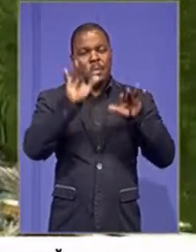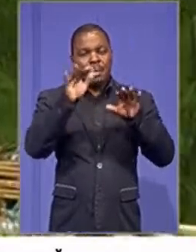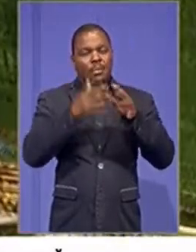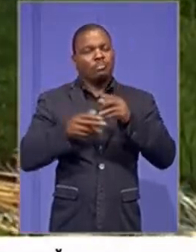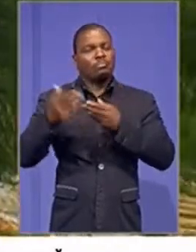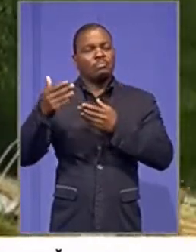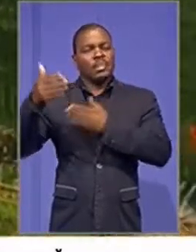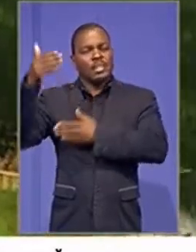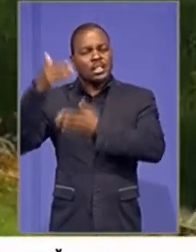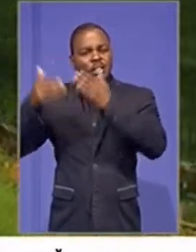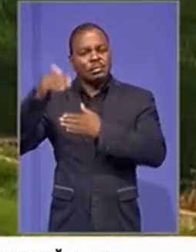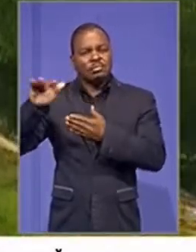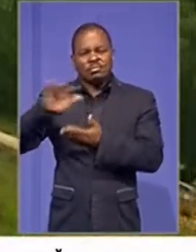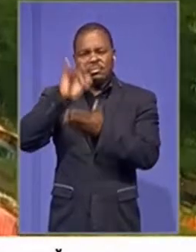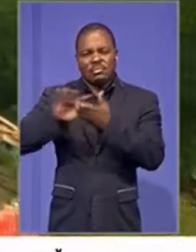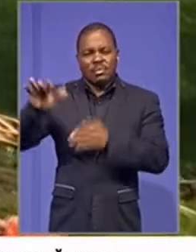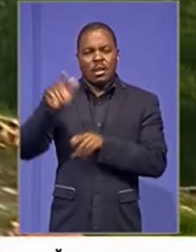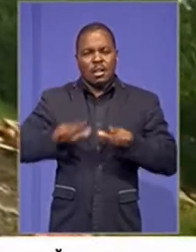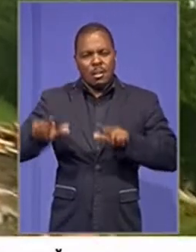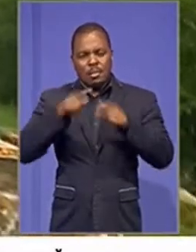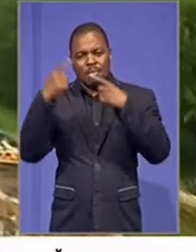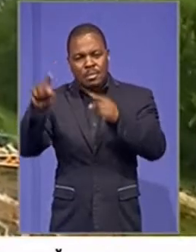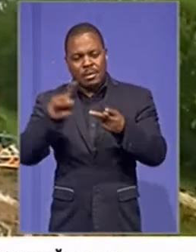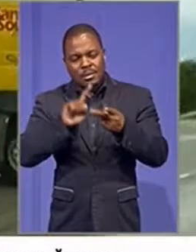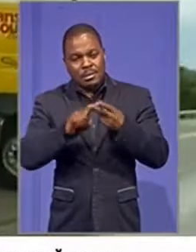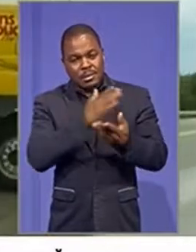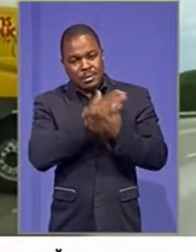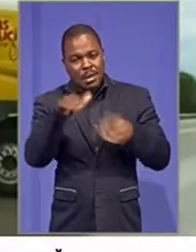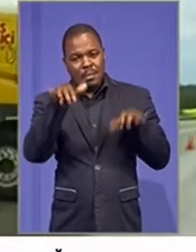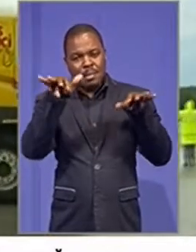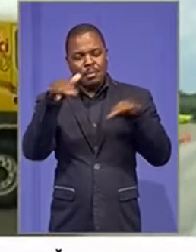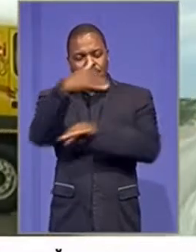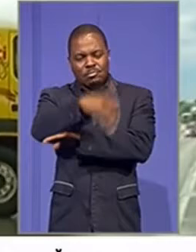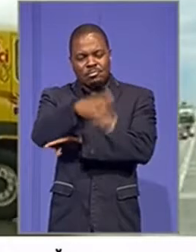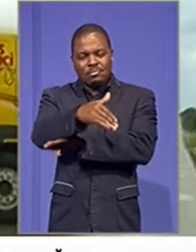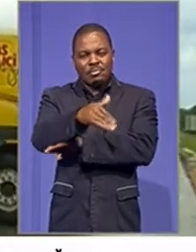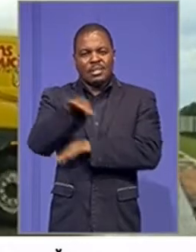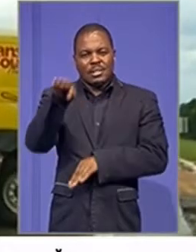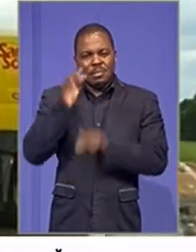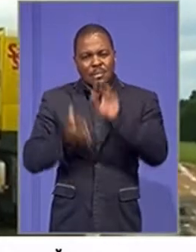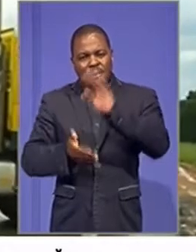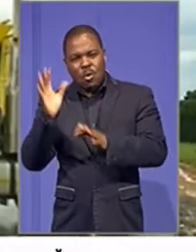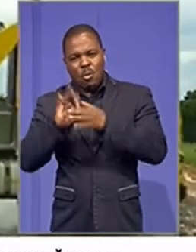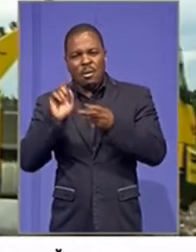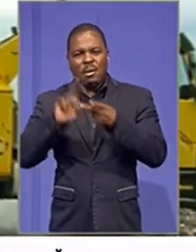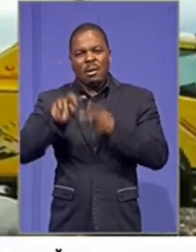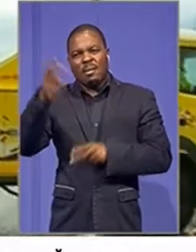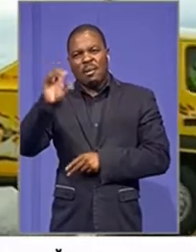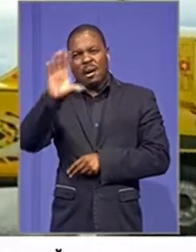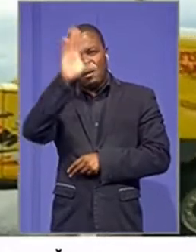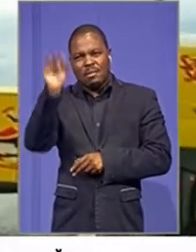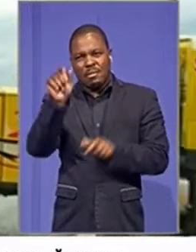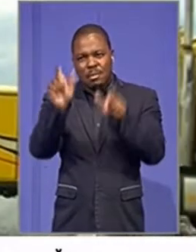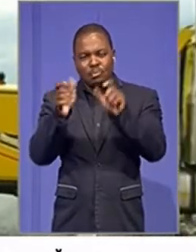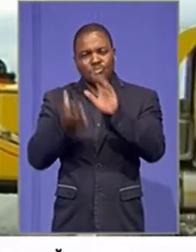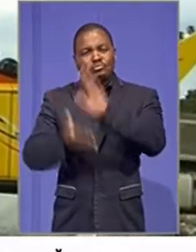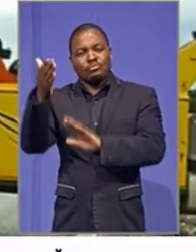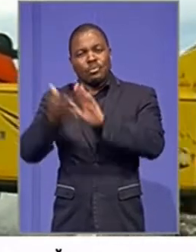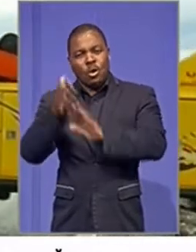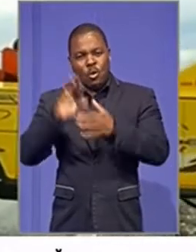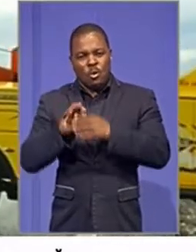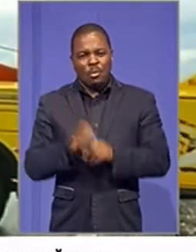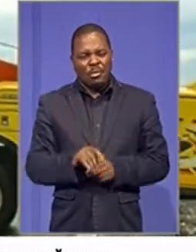ka Limpopo ba bangwe ke matšwantle a yang ga bo bona Zimbabwe le dinageng tše dingwe tša Afrika ke dikotsi tse sa